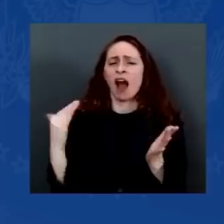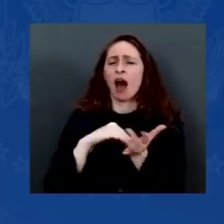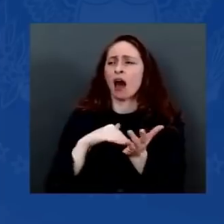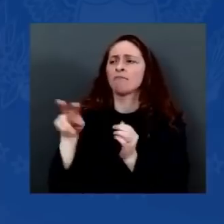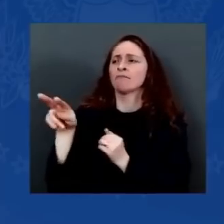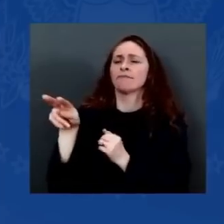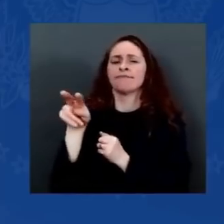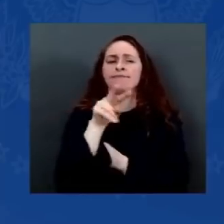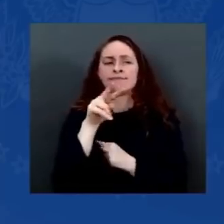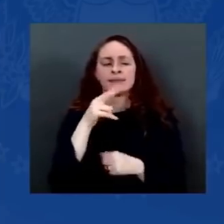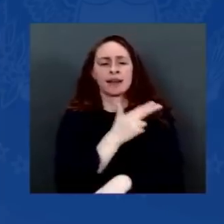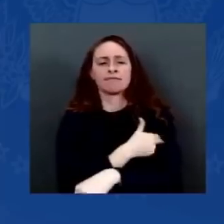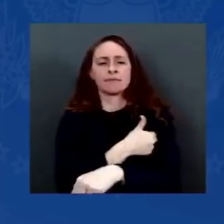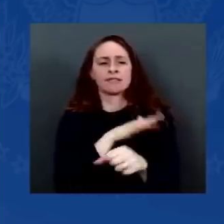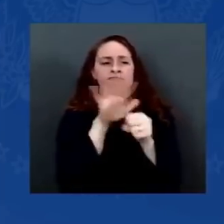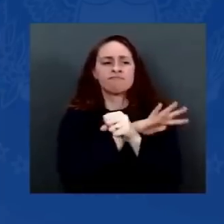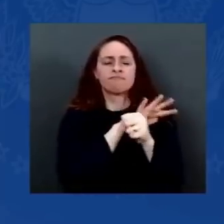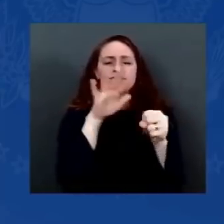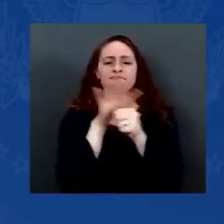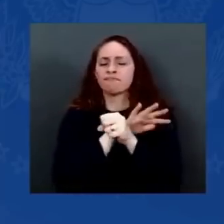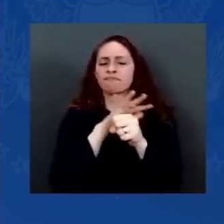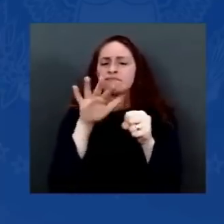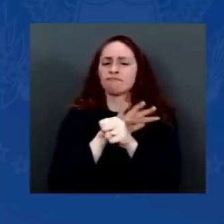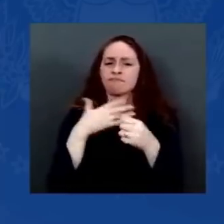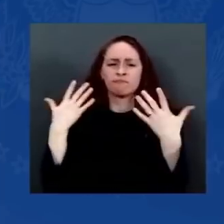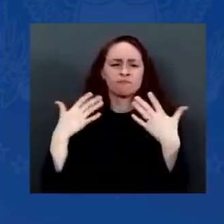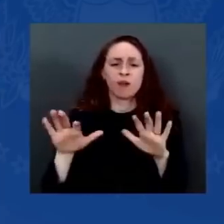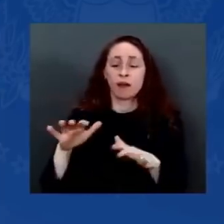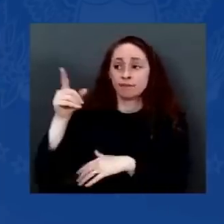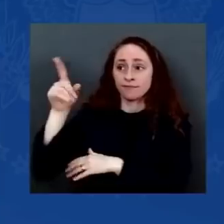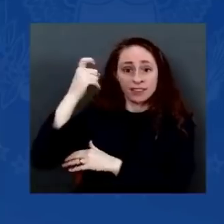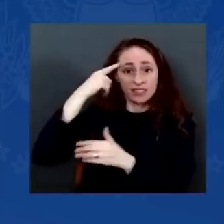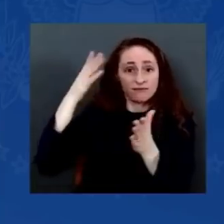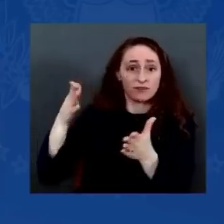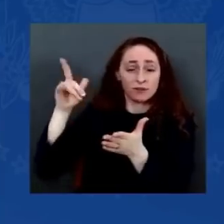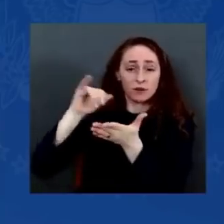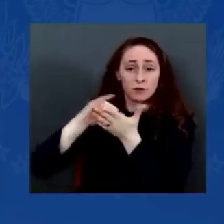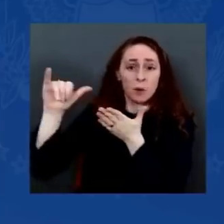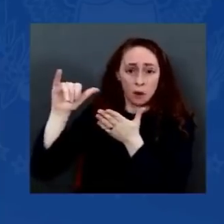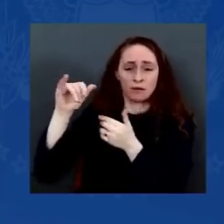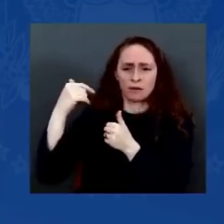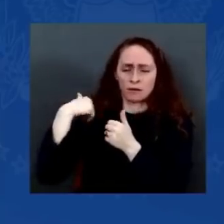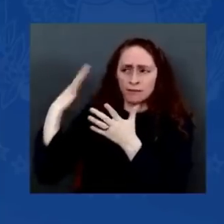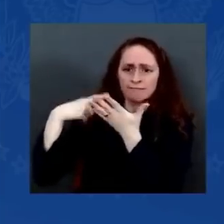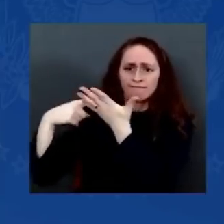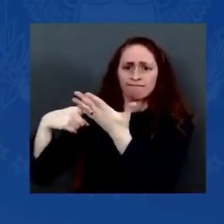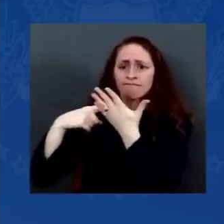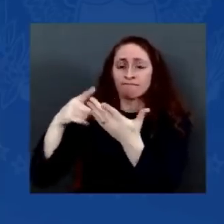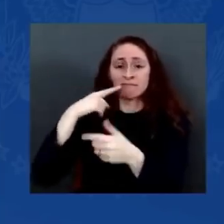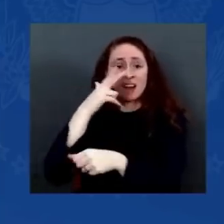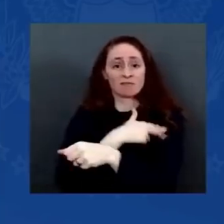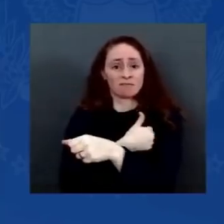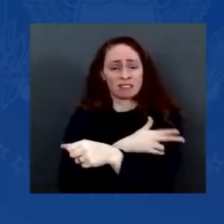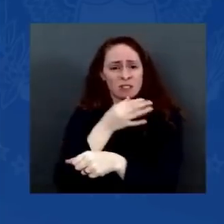Every COVID-19 hospital means someone with a heart attack, cancer, or other serious illness may not get that bed and